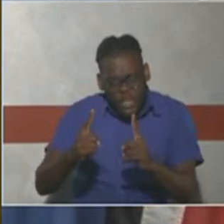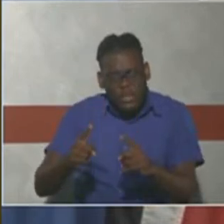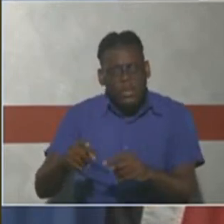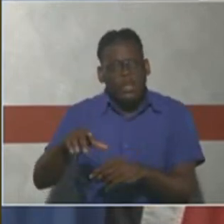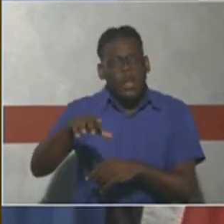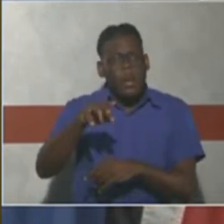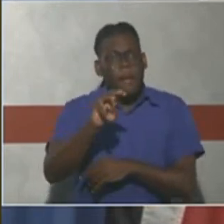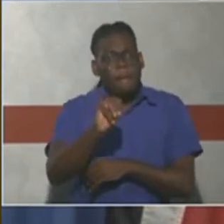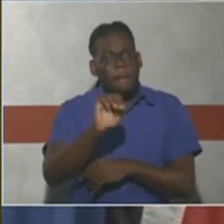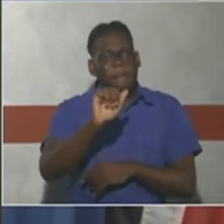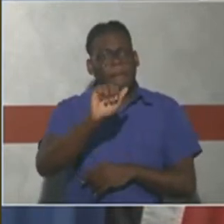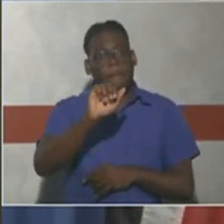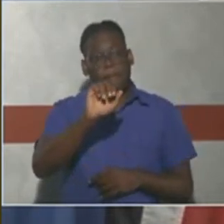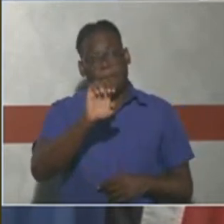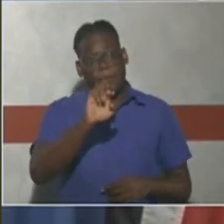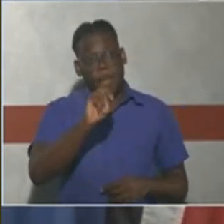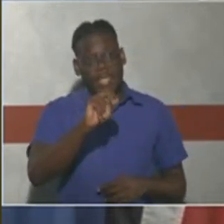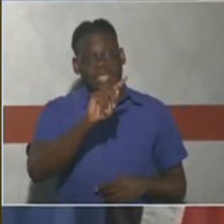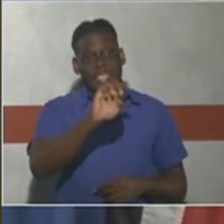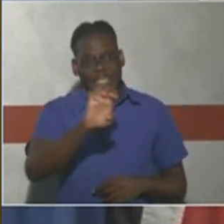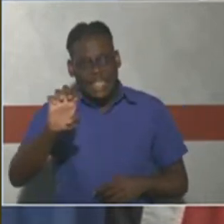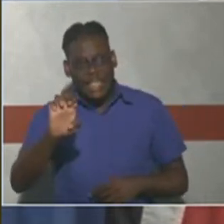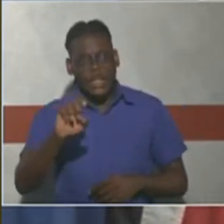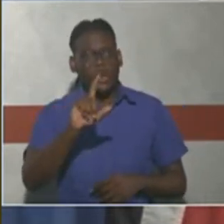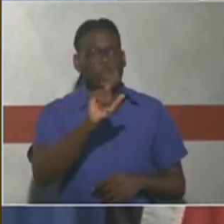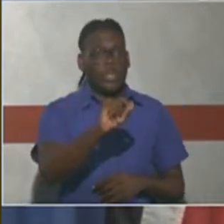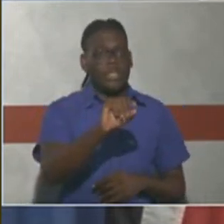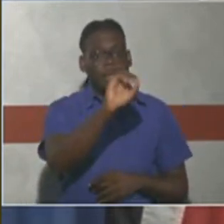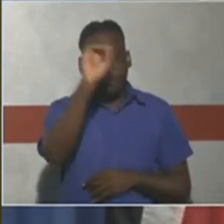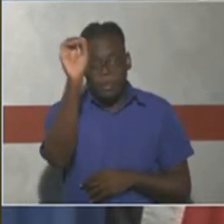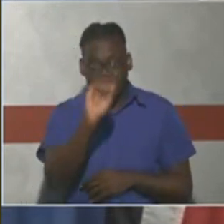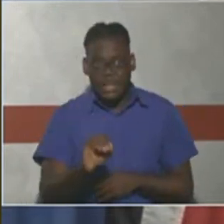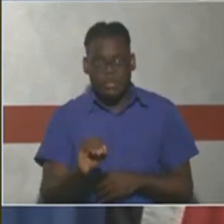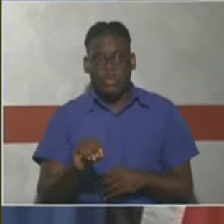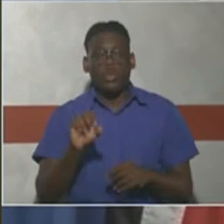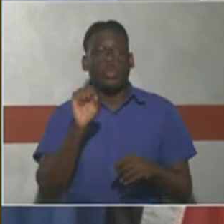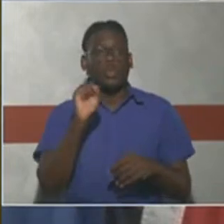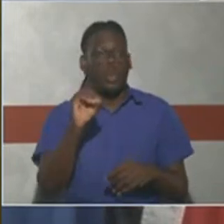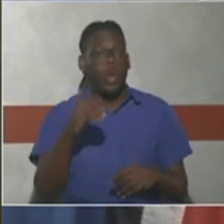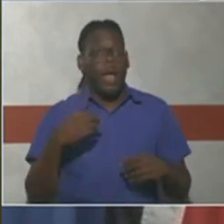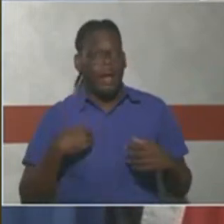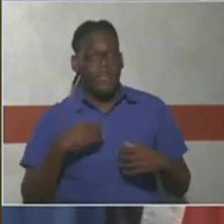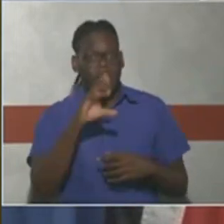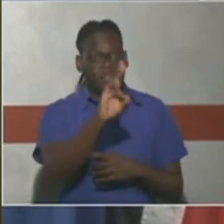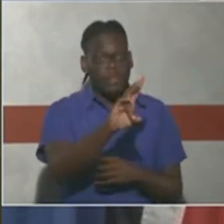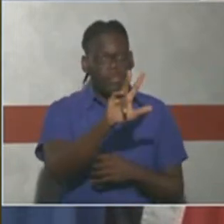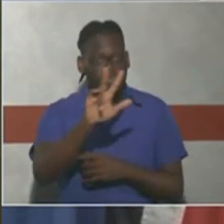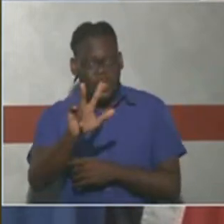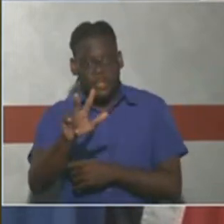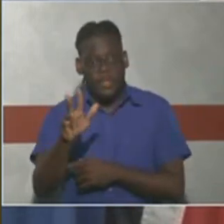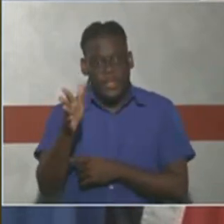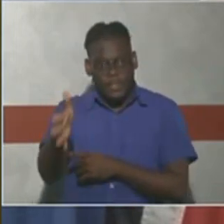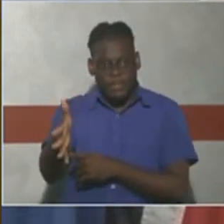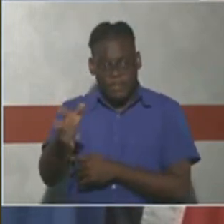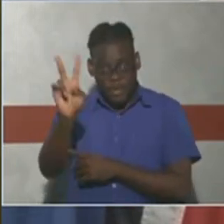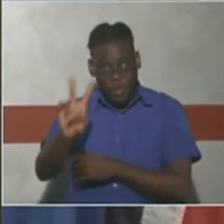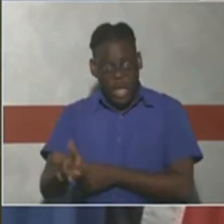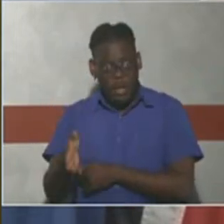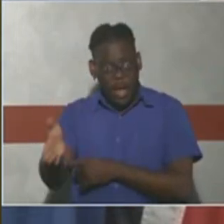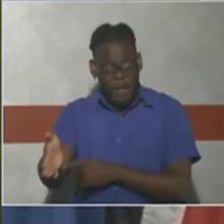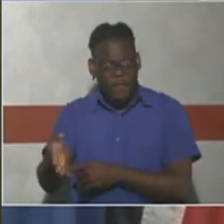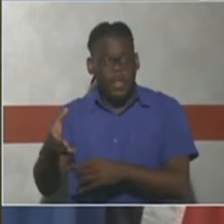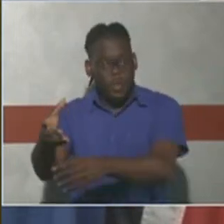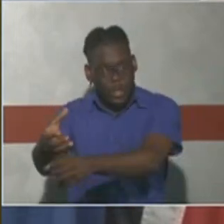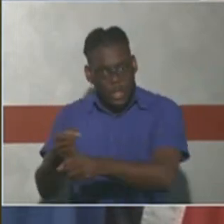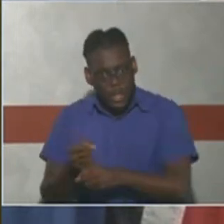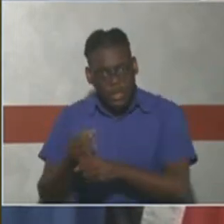field, meaning that another 73% will be left there for the Venezuelans. One has to look at the